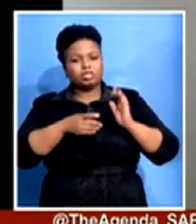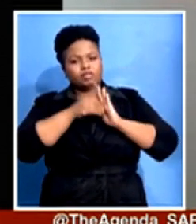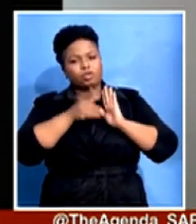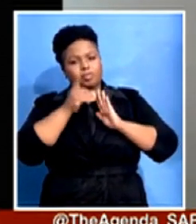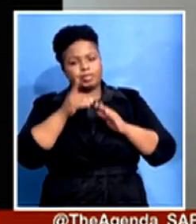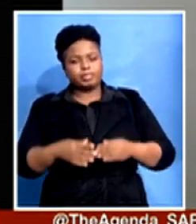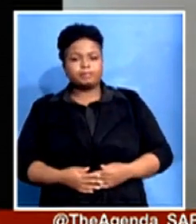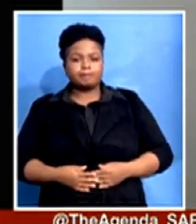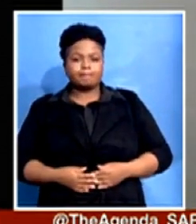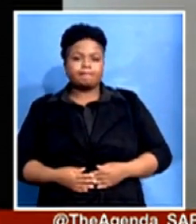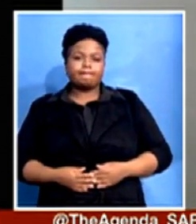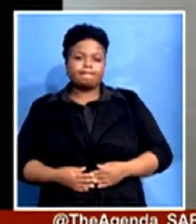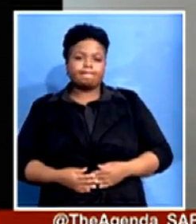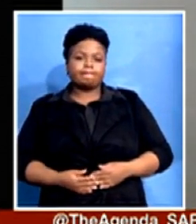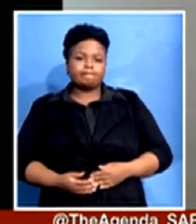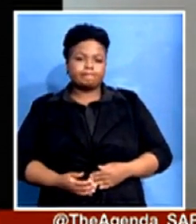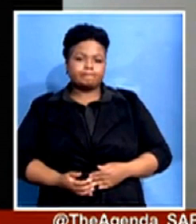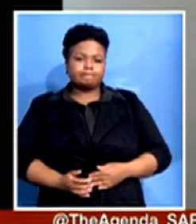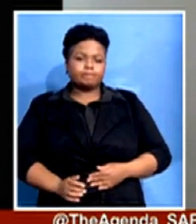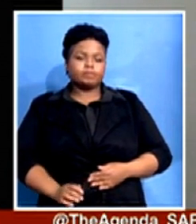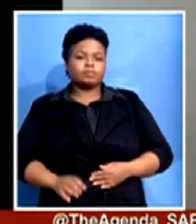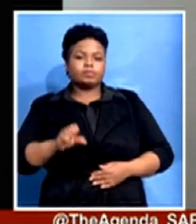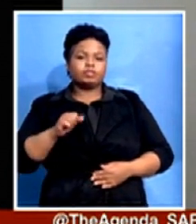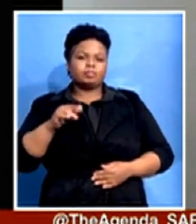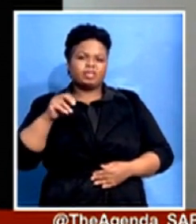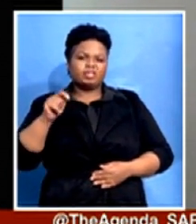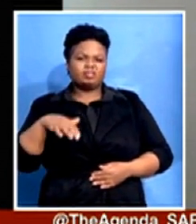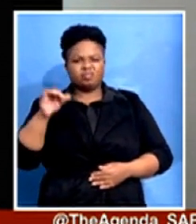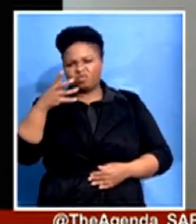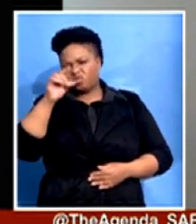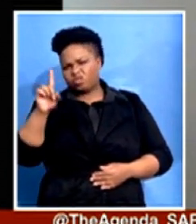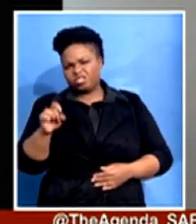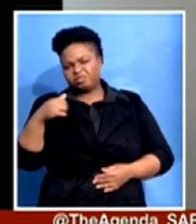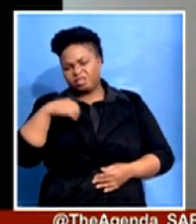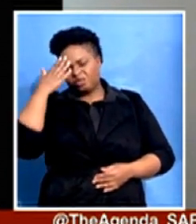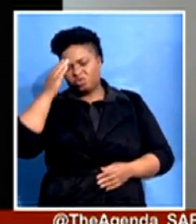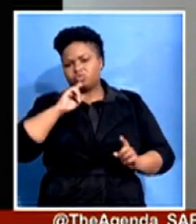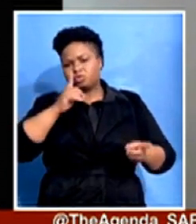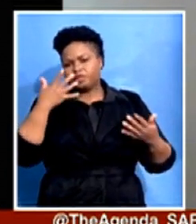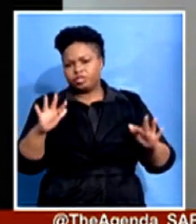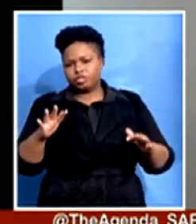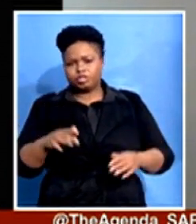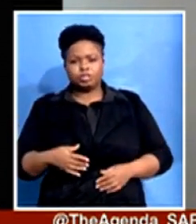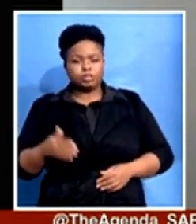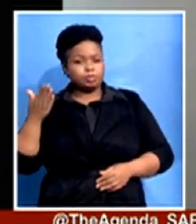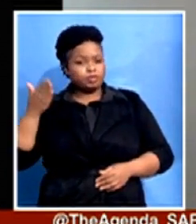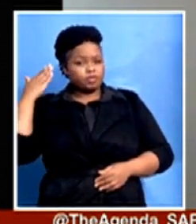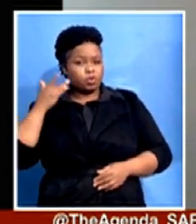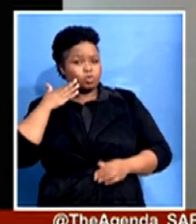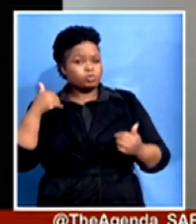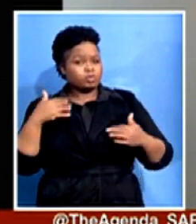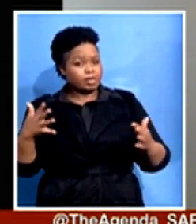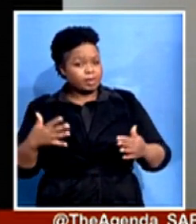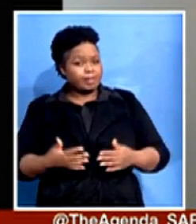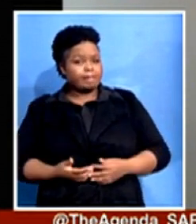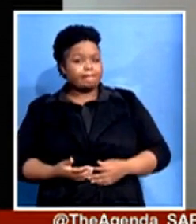a question, although I know you did touch on this in your opening remarks. It came from Anonymous, and the question